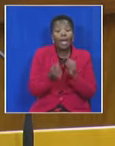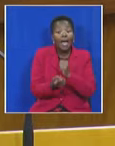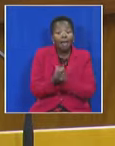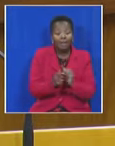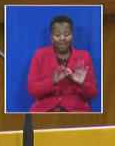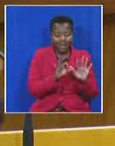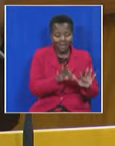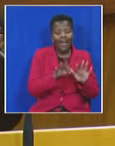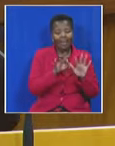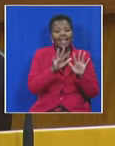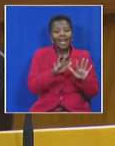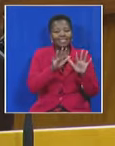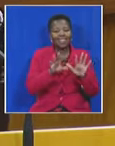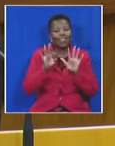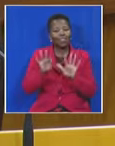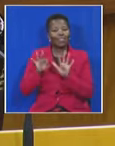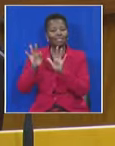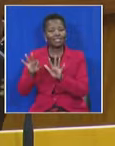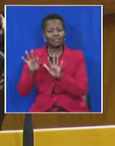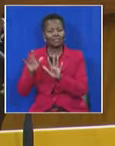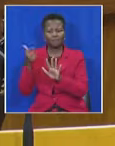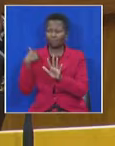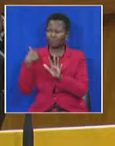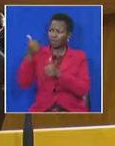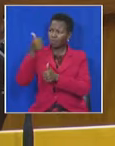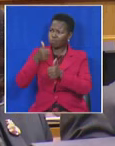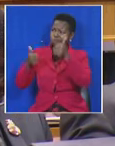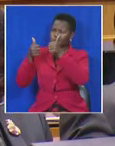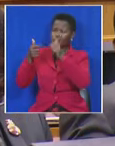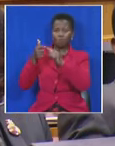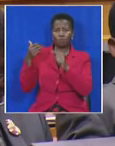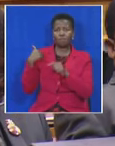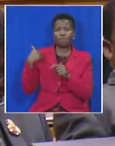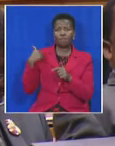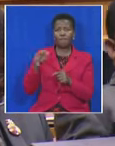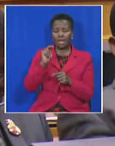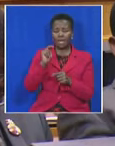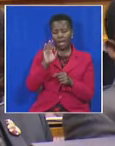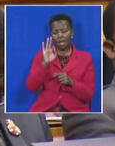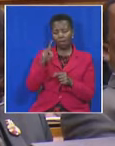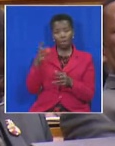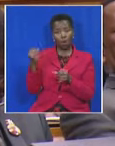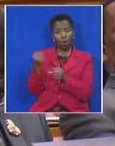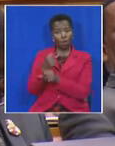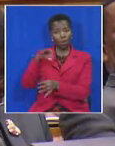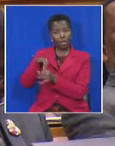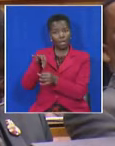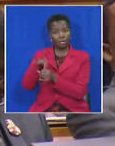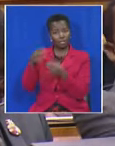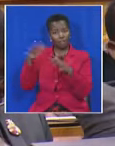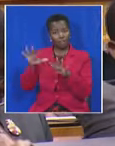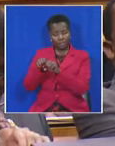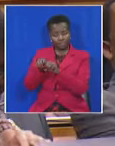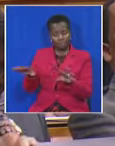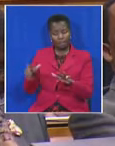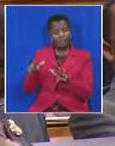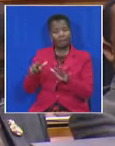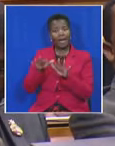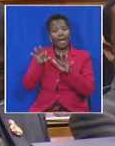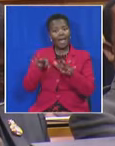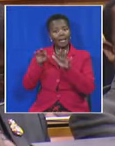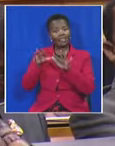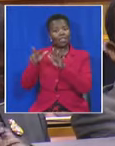1913 when General Herzog, after the National Party had won the elections, introduced the 1913 Land Act and passed